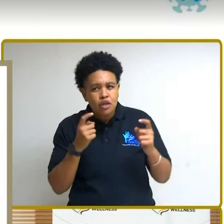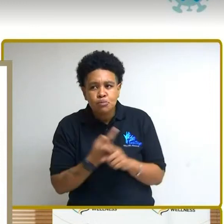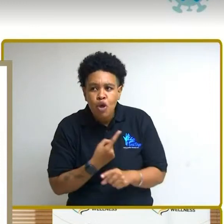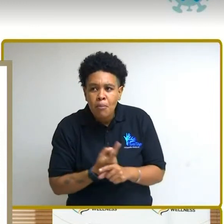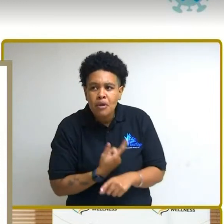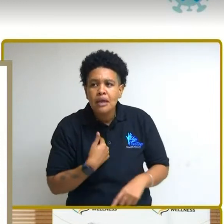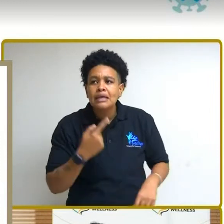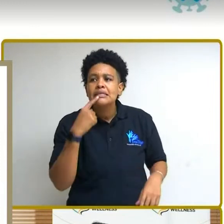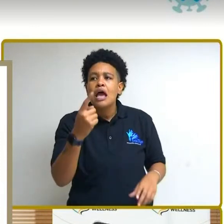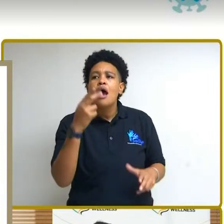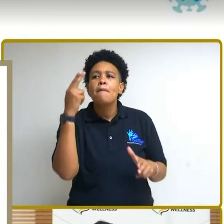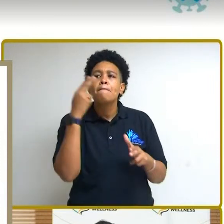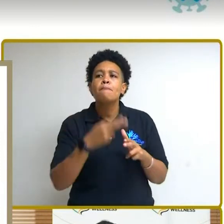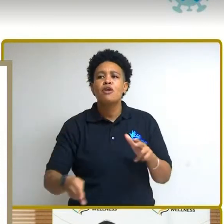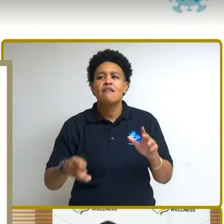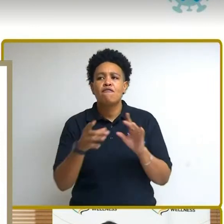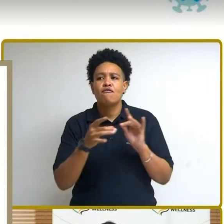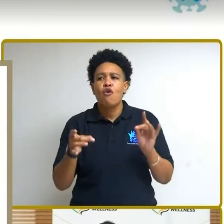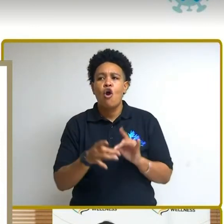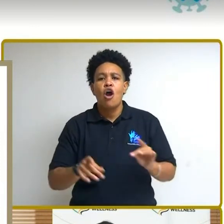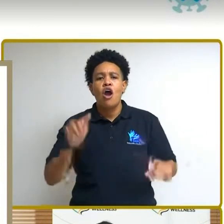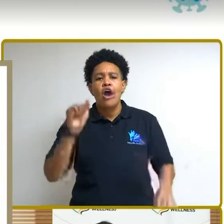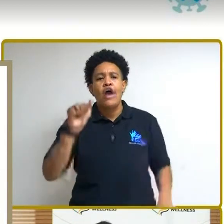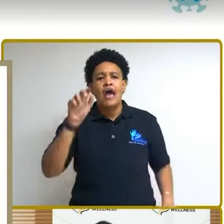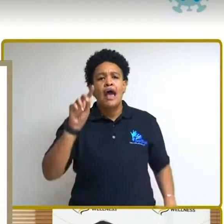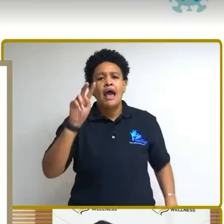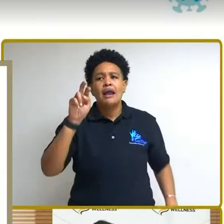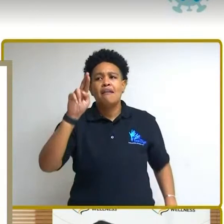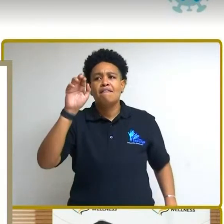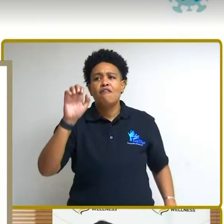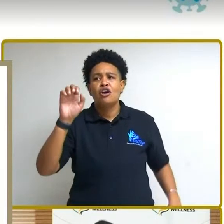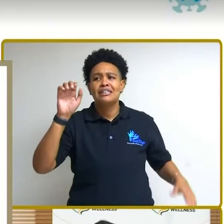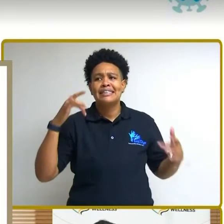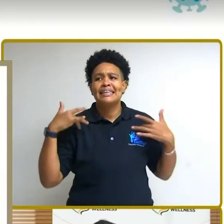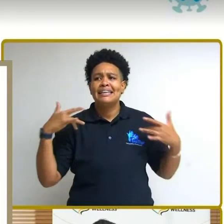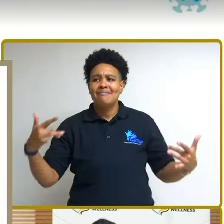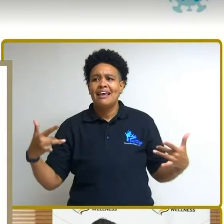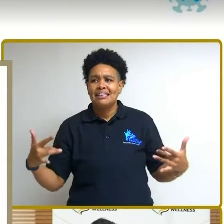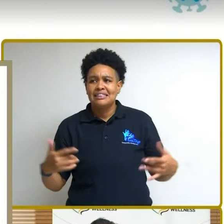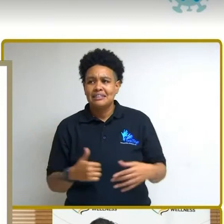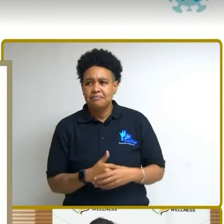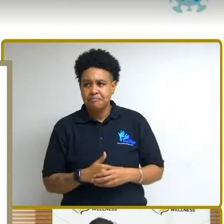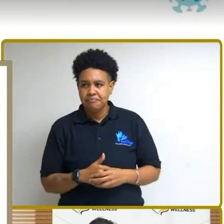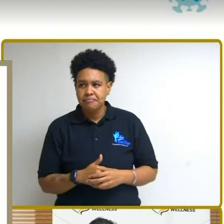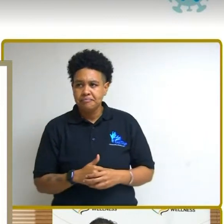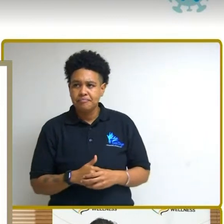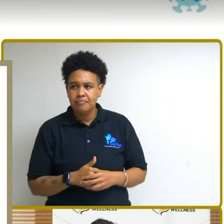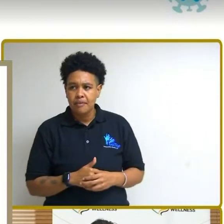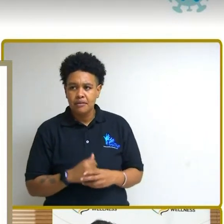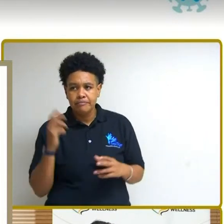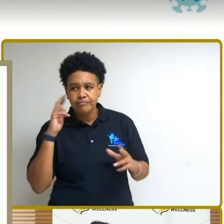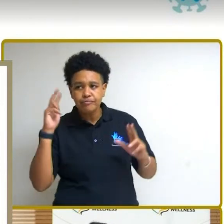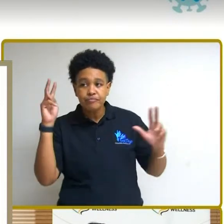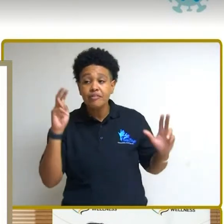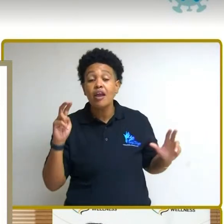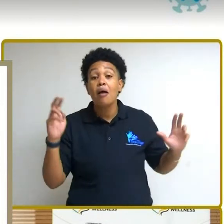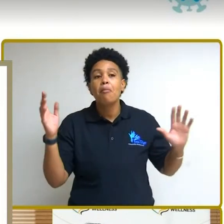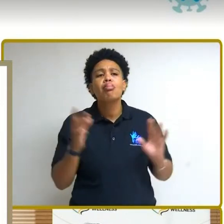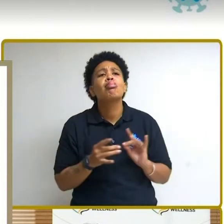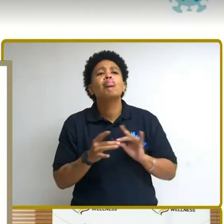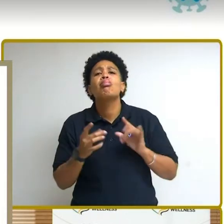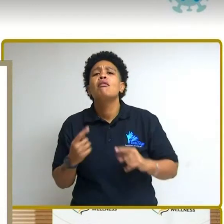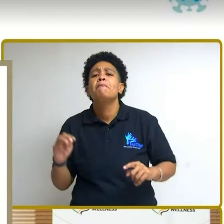to say a brief word on adverse events because I know it is a topical issue now, a lot in